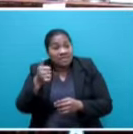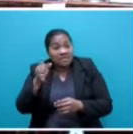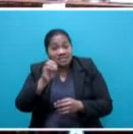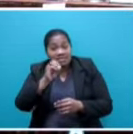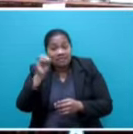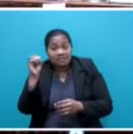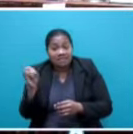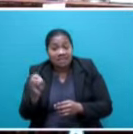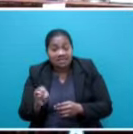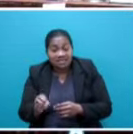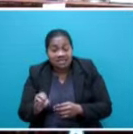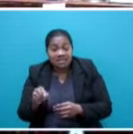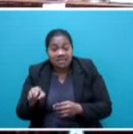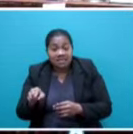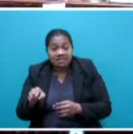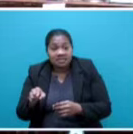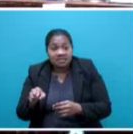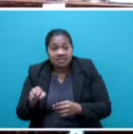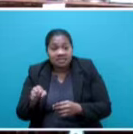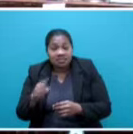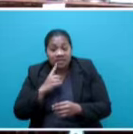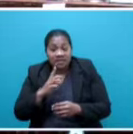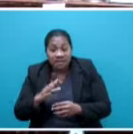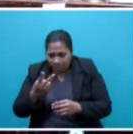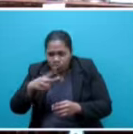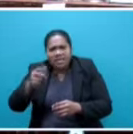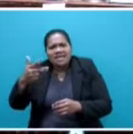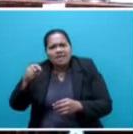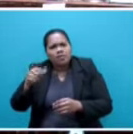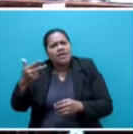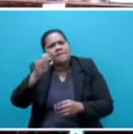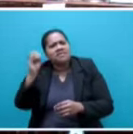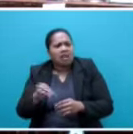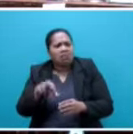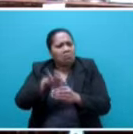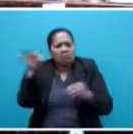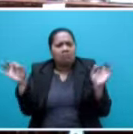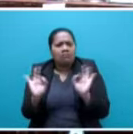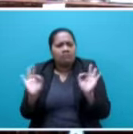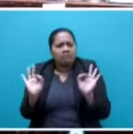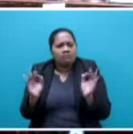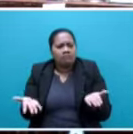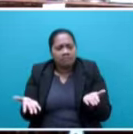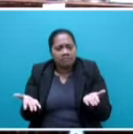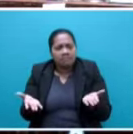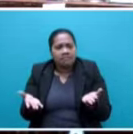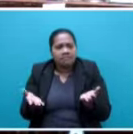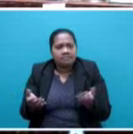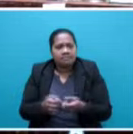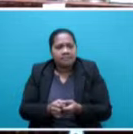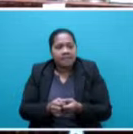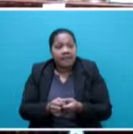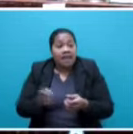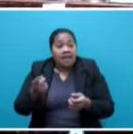parties, and 28.8% did not vote. Honorable Speaker, and